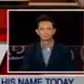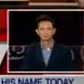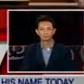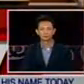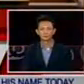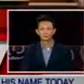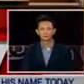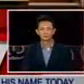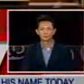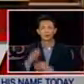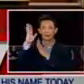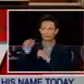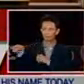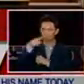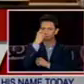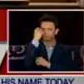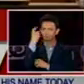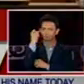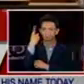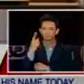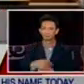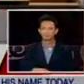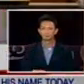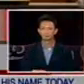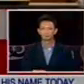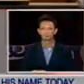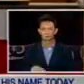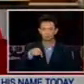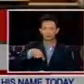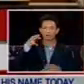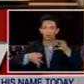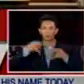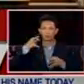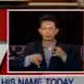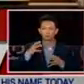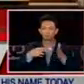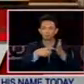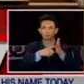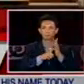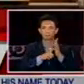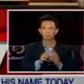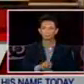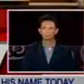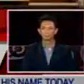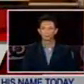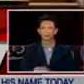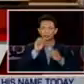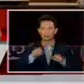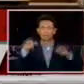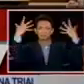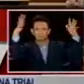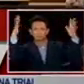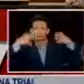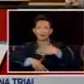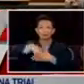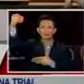So I hope you understand the decorum required by this court. You may do it in some other place, but not in this